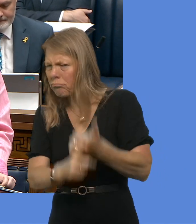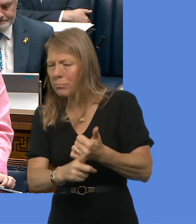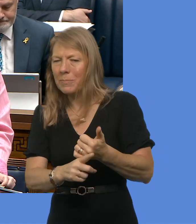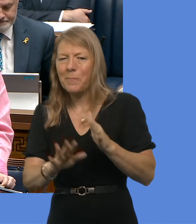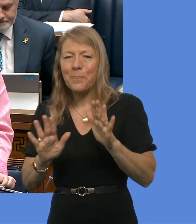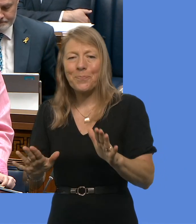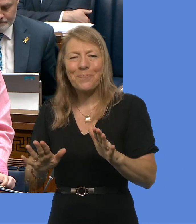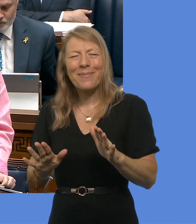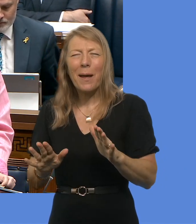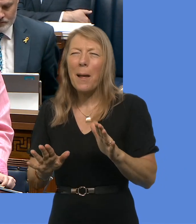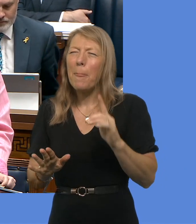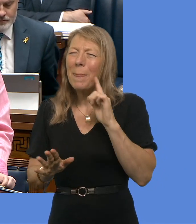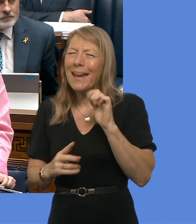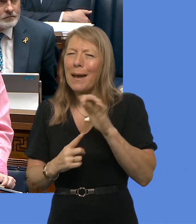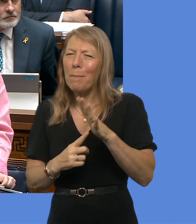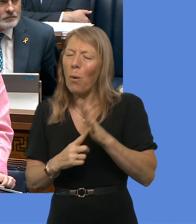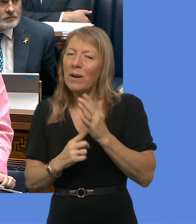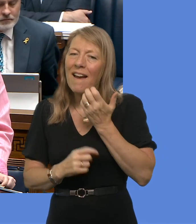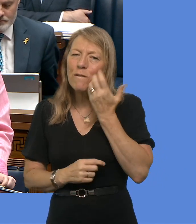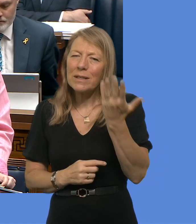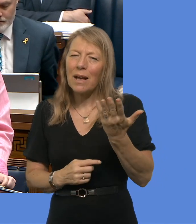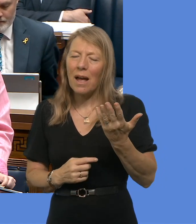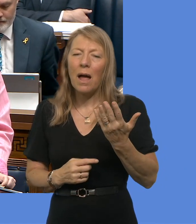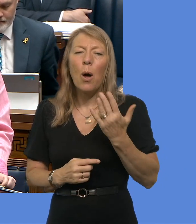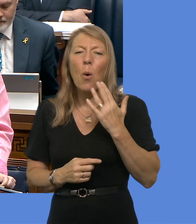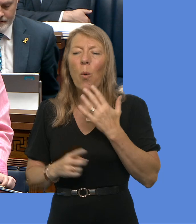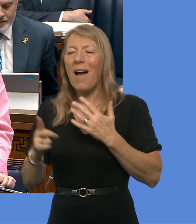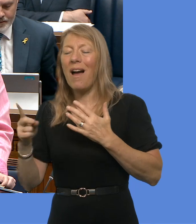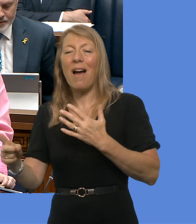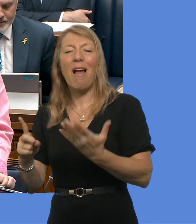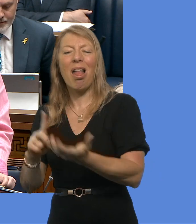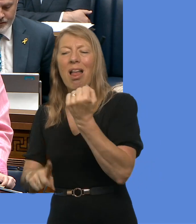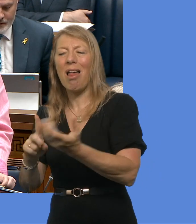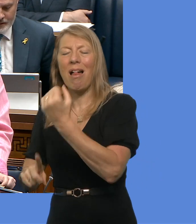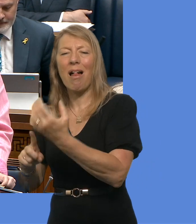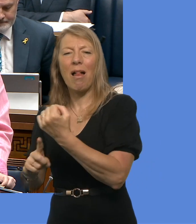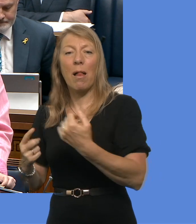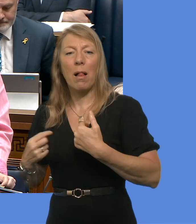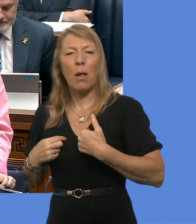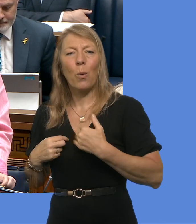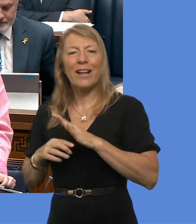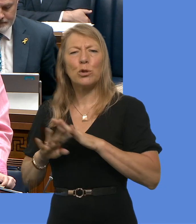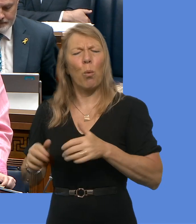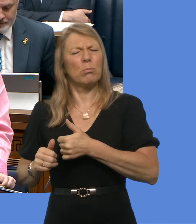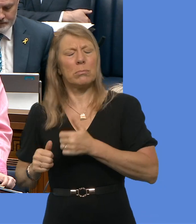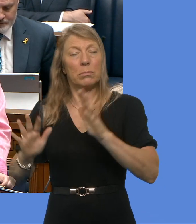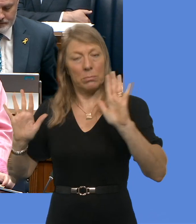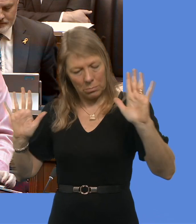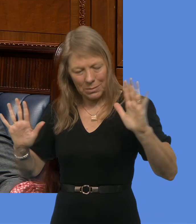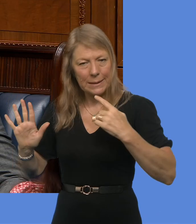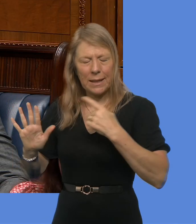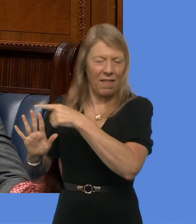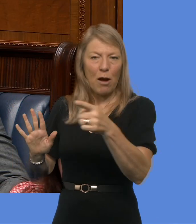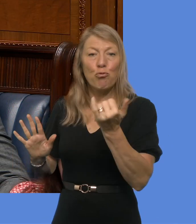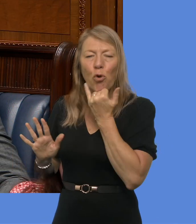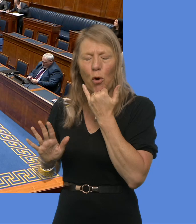not glorify terrorism, but indeed call it out and ensure that we are taking the rightful path of law, justice and order.